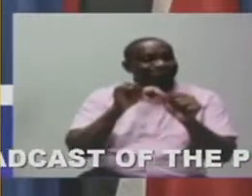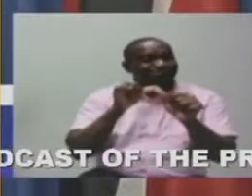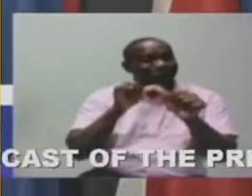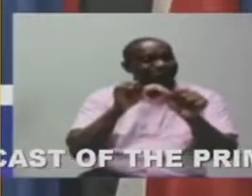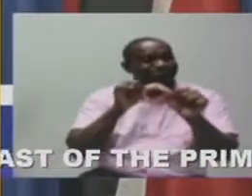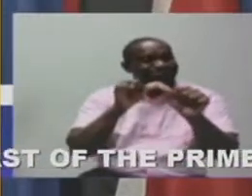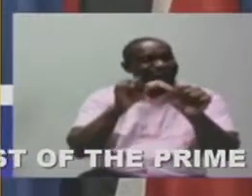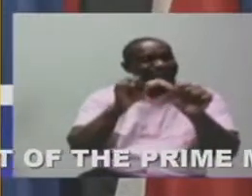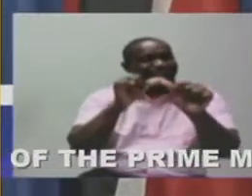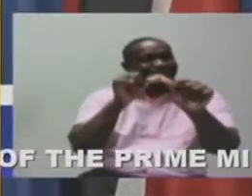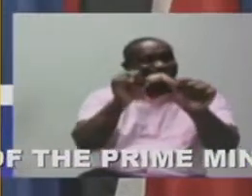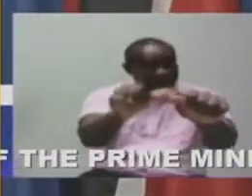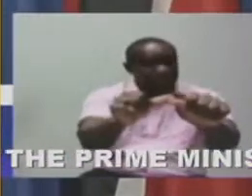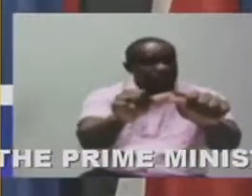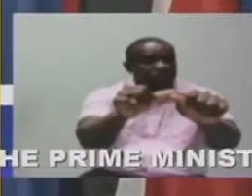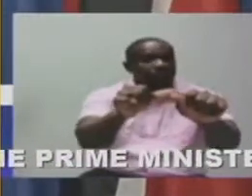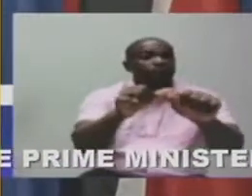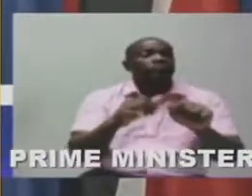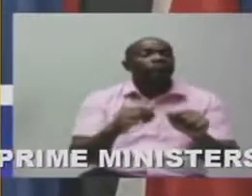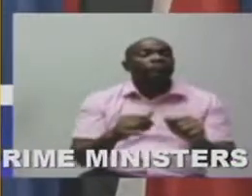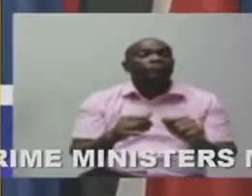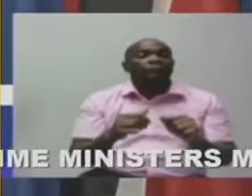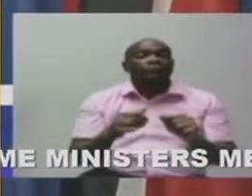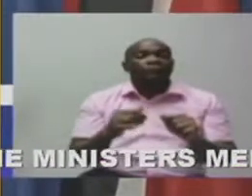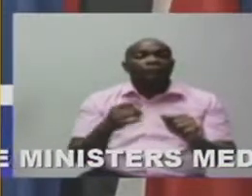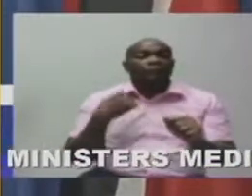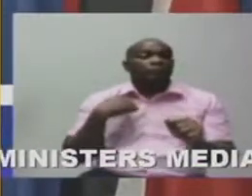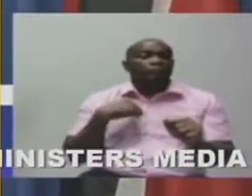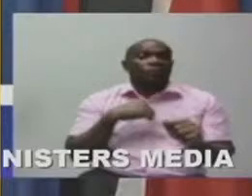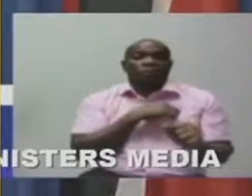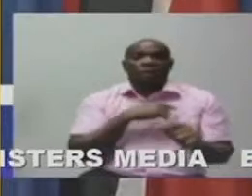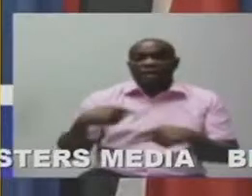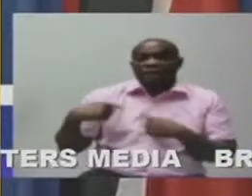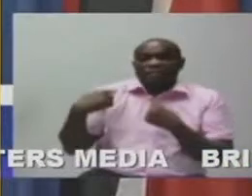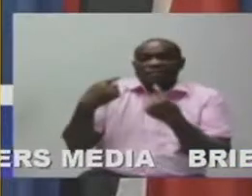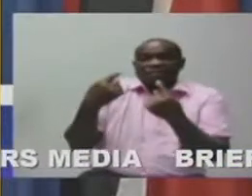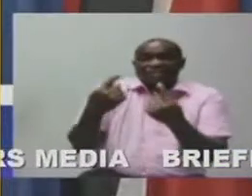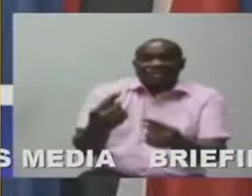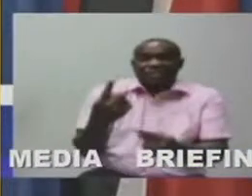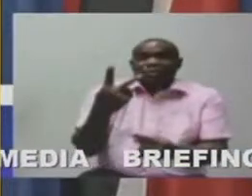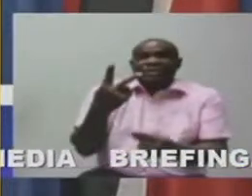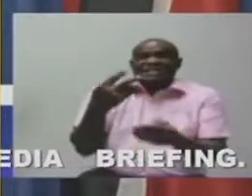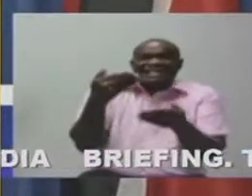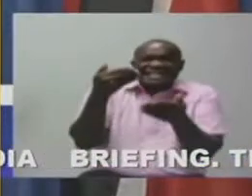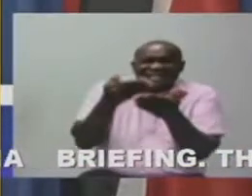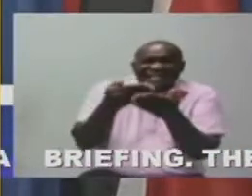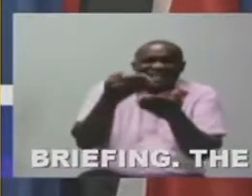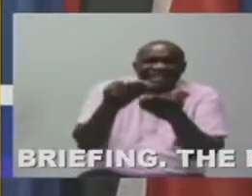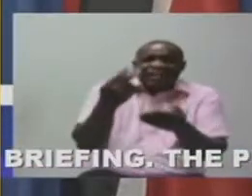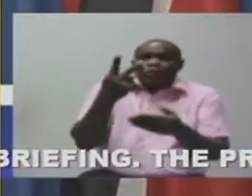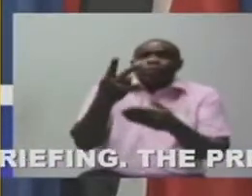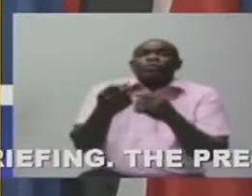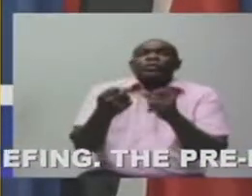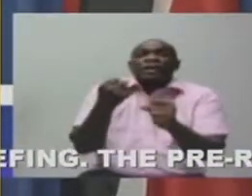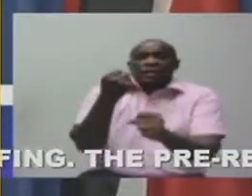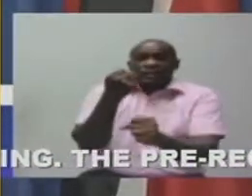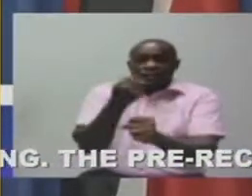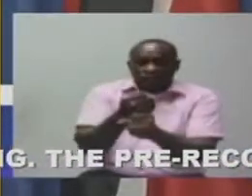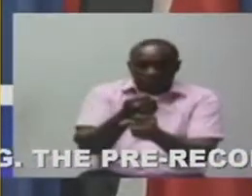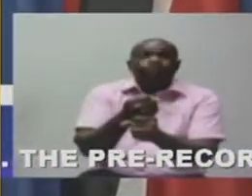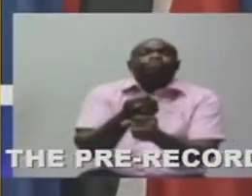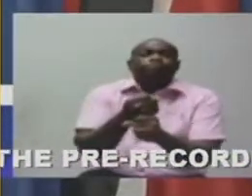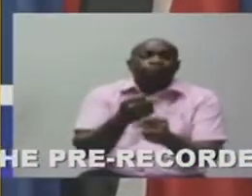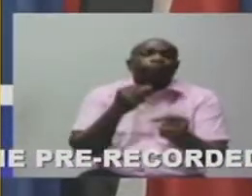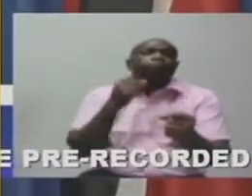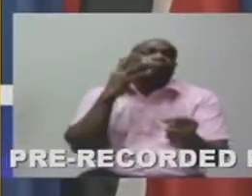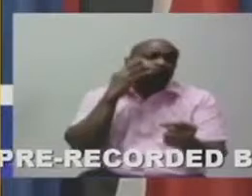We're almost into 2 years of this virus. We don't know how we